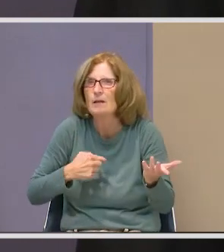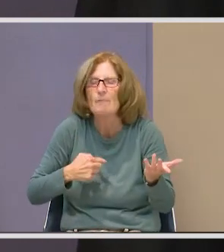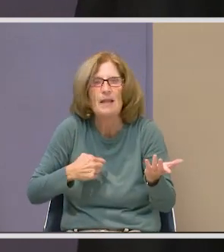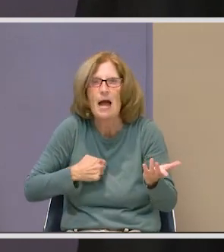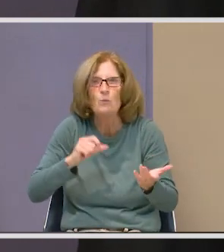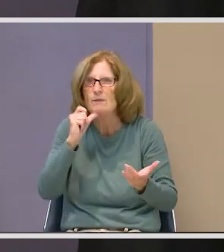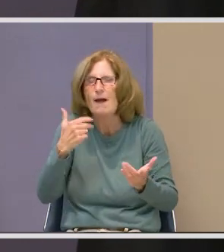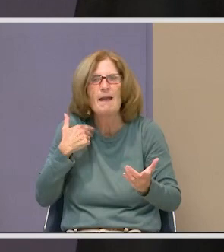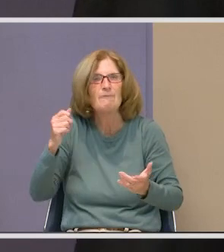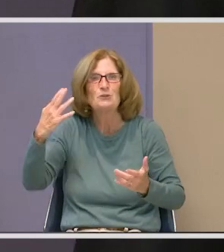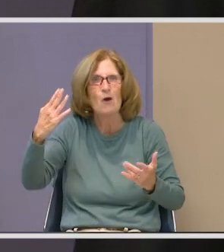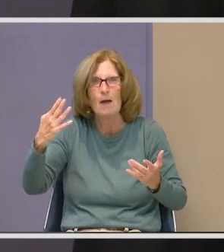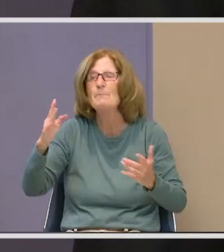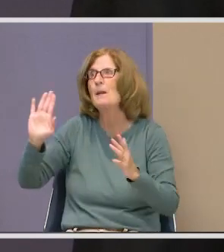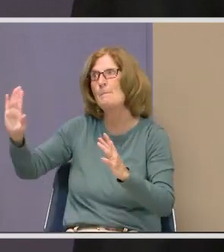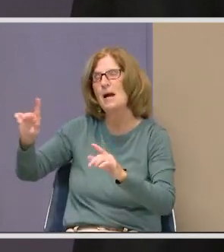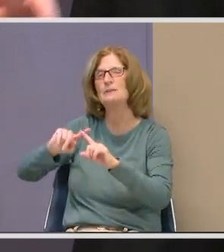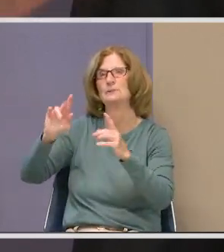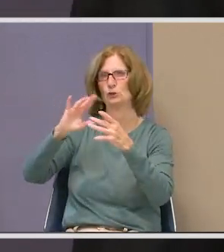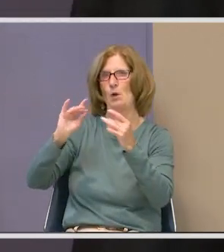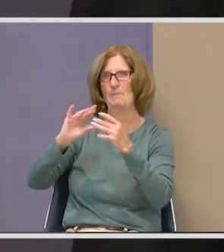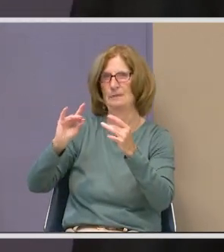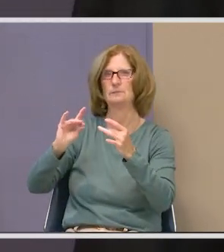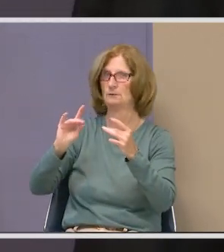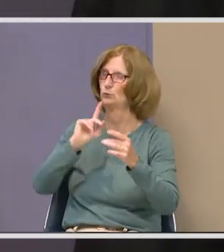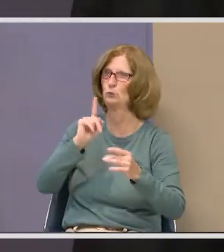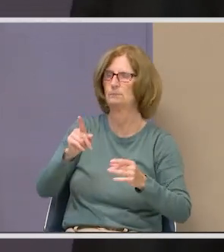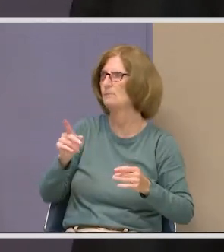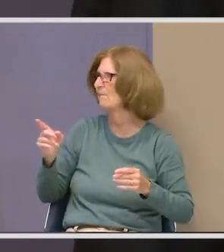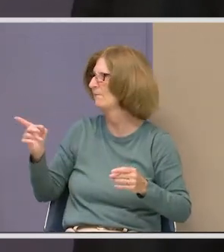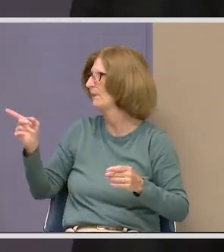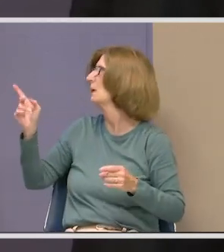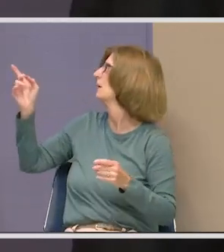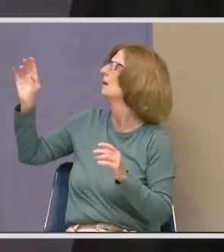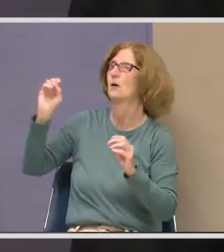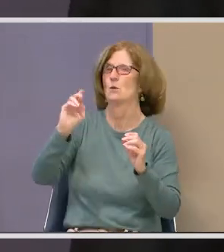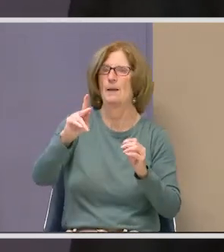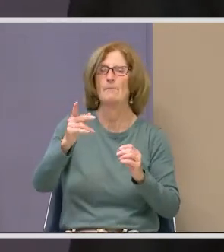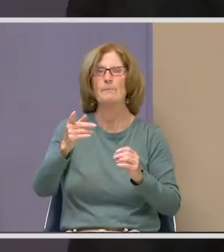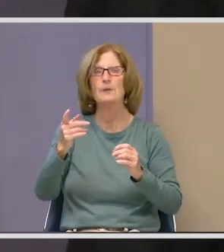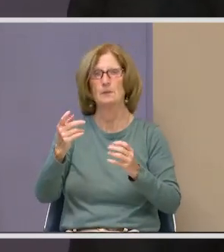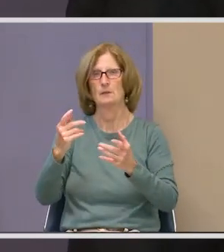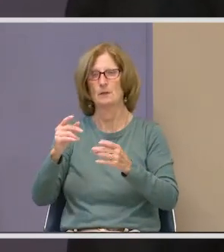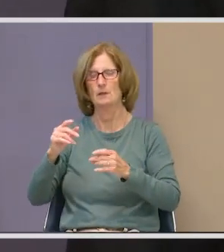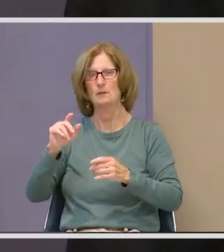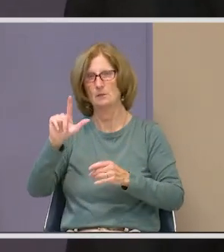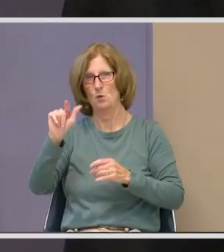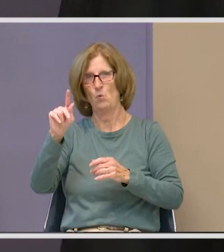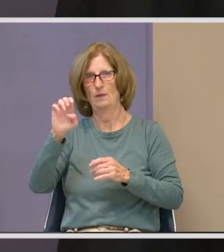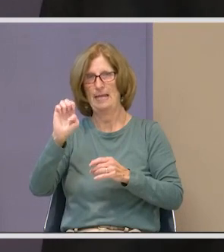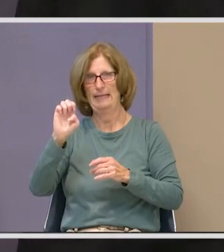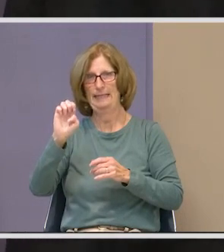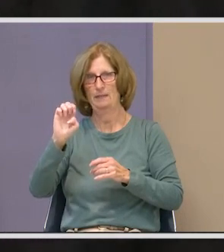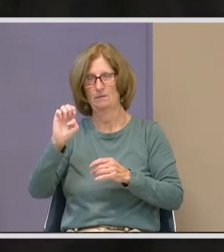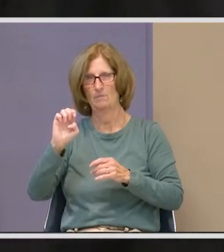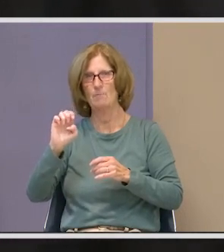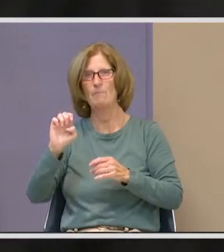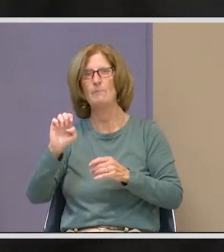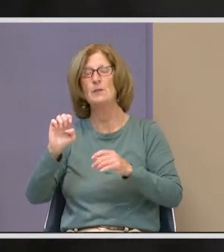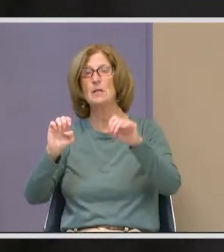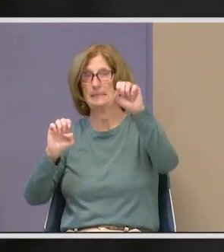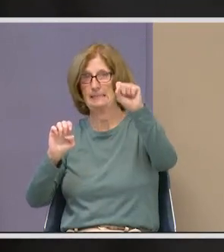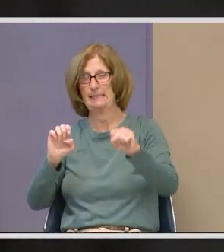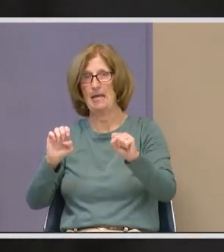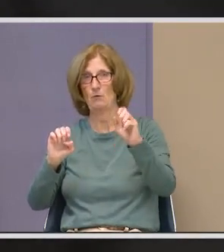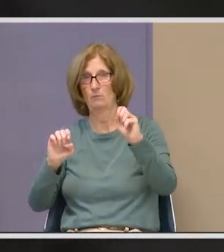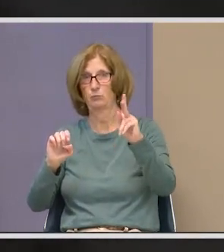comment's very true. The third, where we are considering removing lanes, southbound